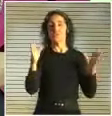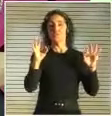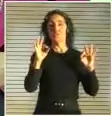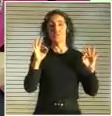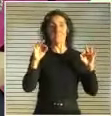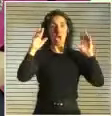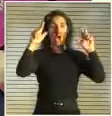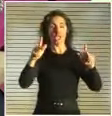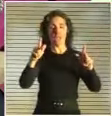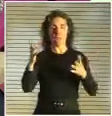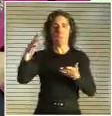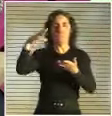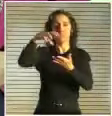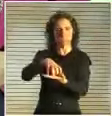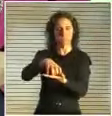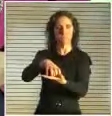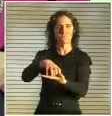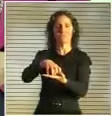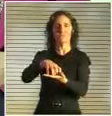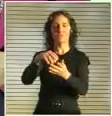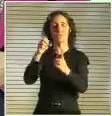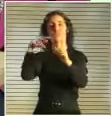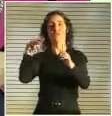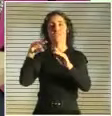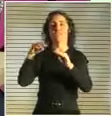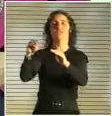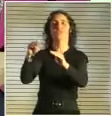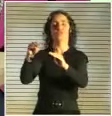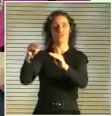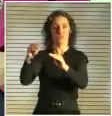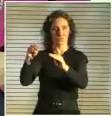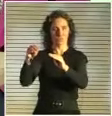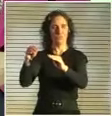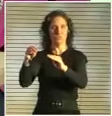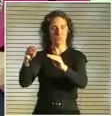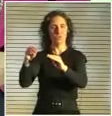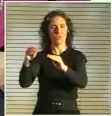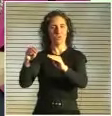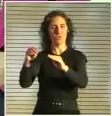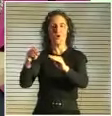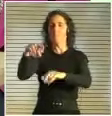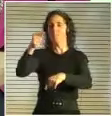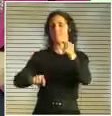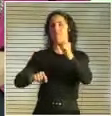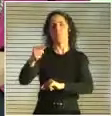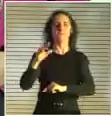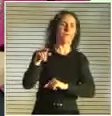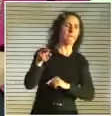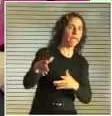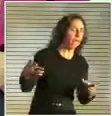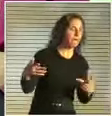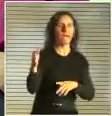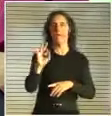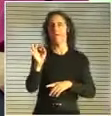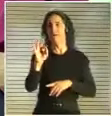they've got an ROI, they've got a specific CapEx budget that they've got to hit to build that hotel or to refurbish that